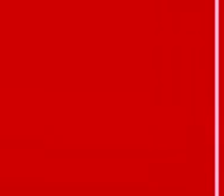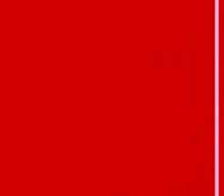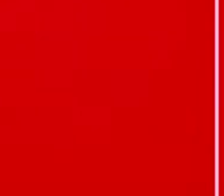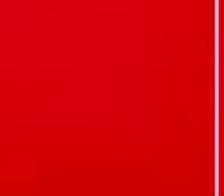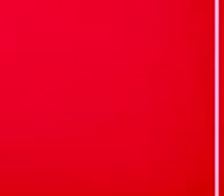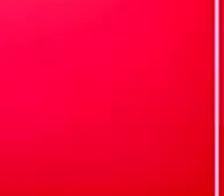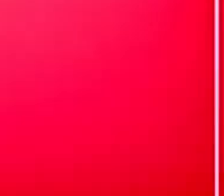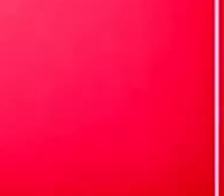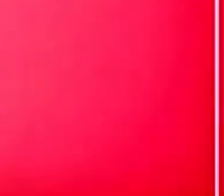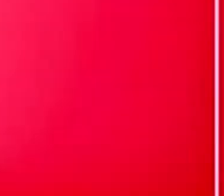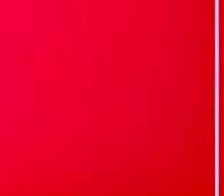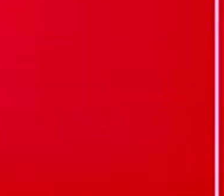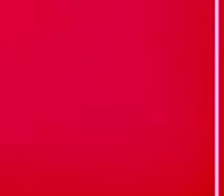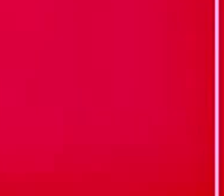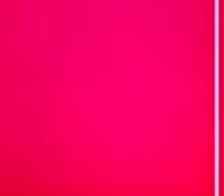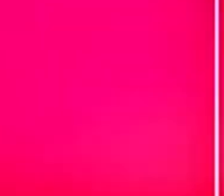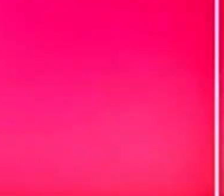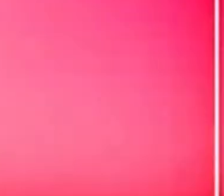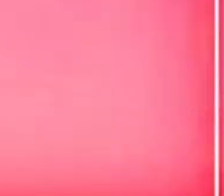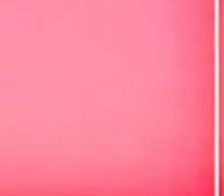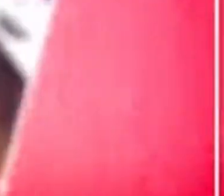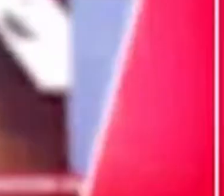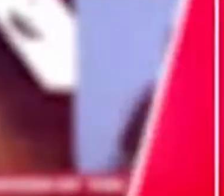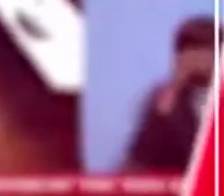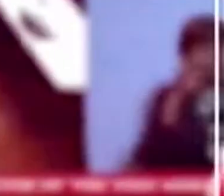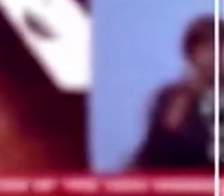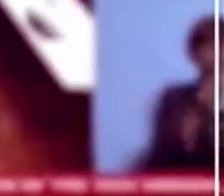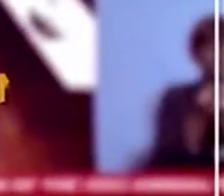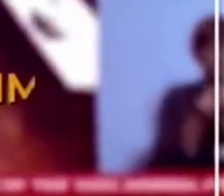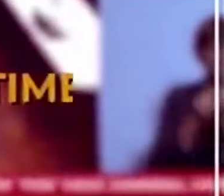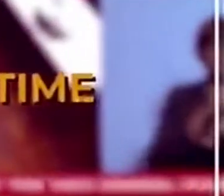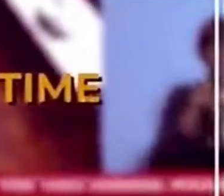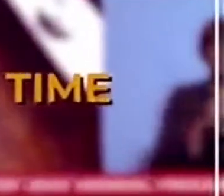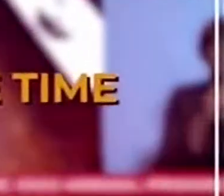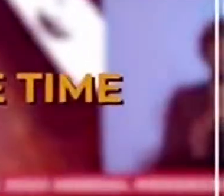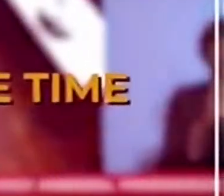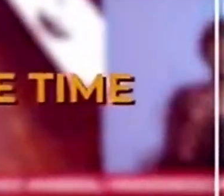You can now advertise on Parliament Television and Parliament Radio.